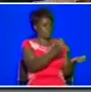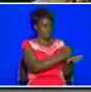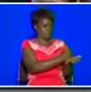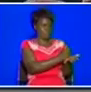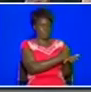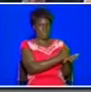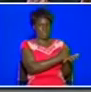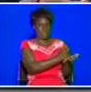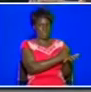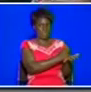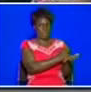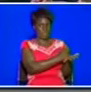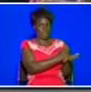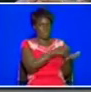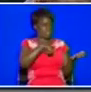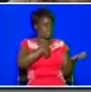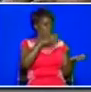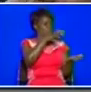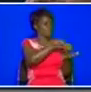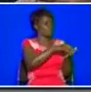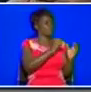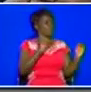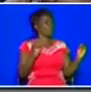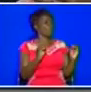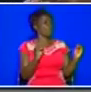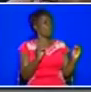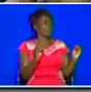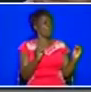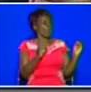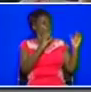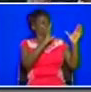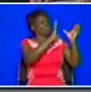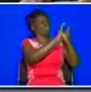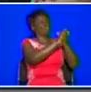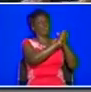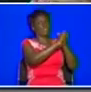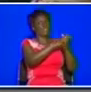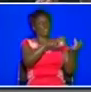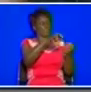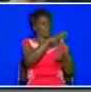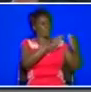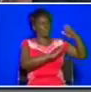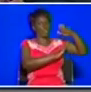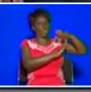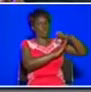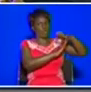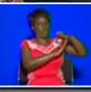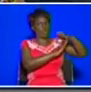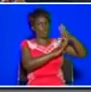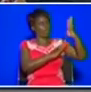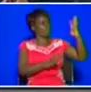we do not get to where, to the what the Jubilee Manifesto makes its top priority mm-hmm. until the fourth